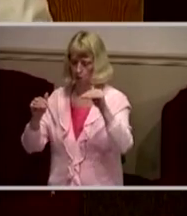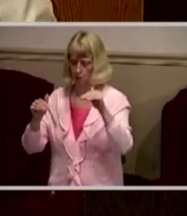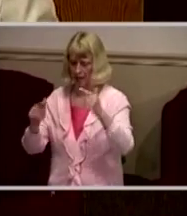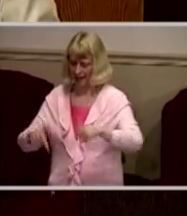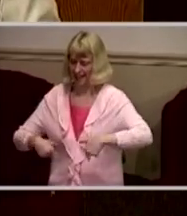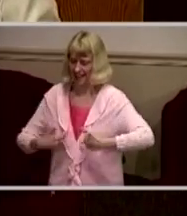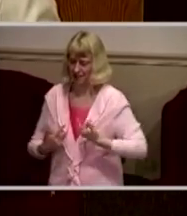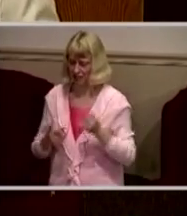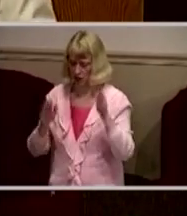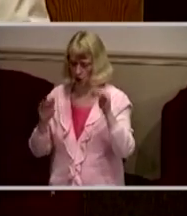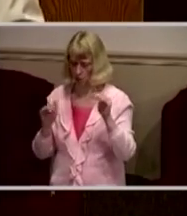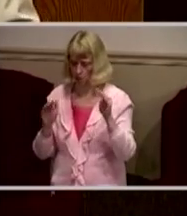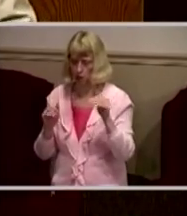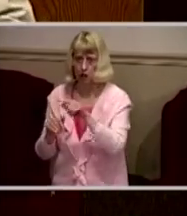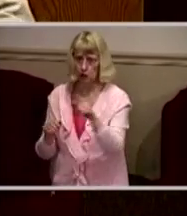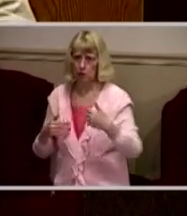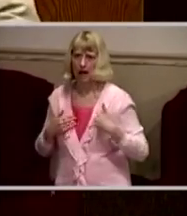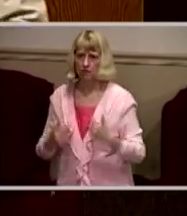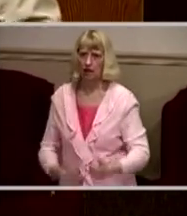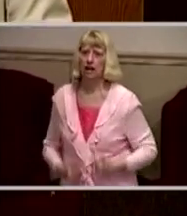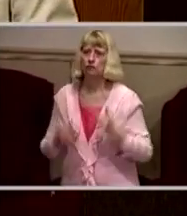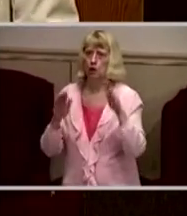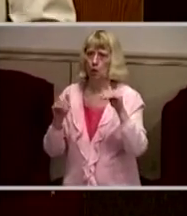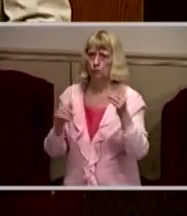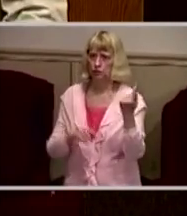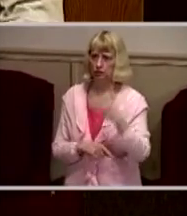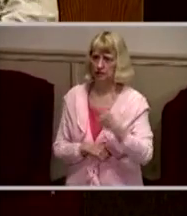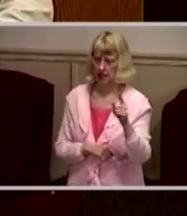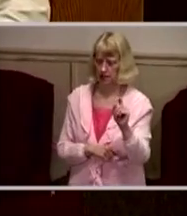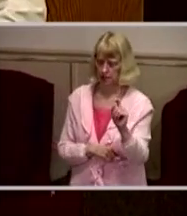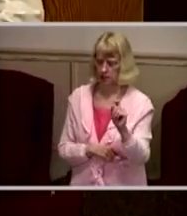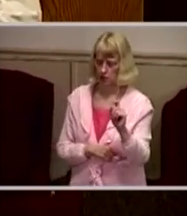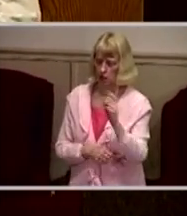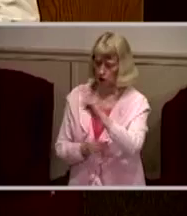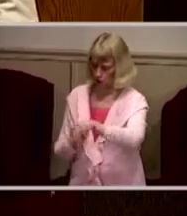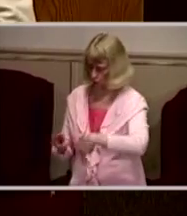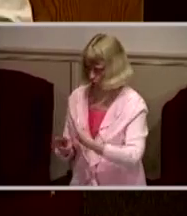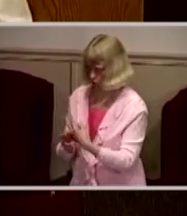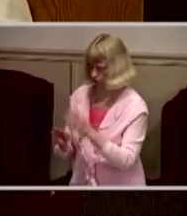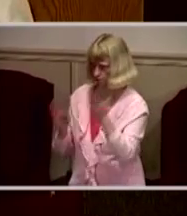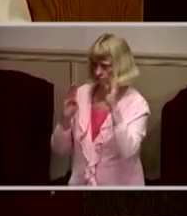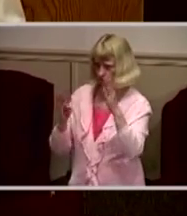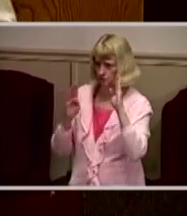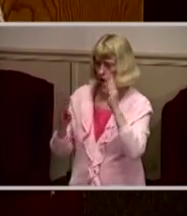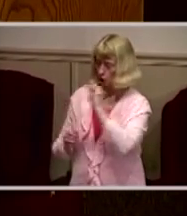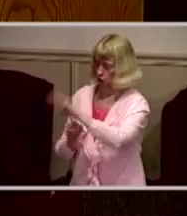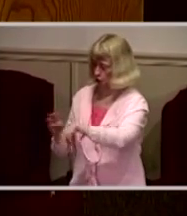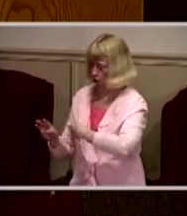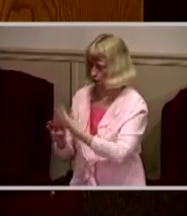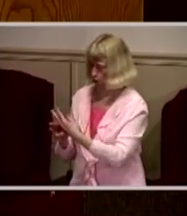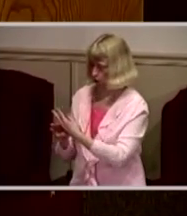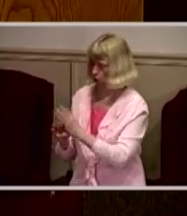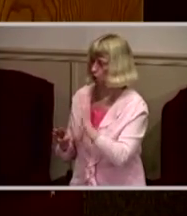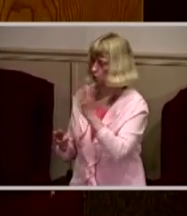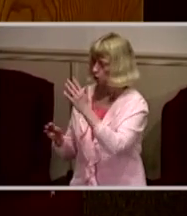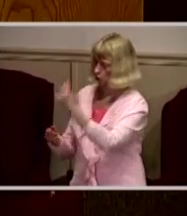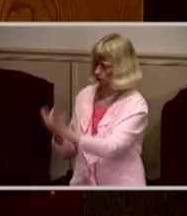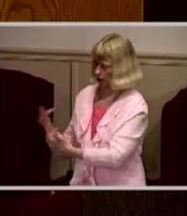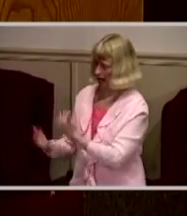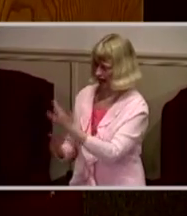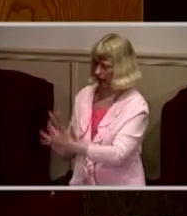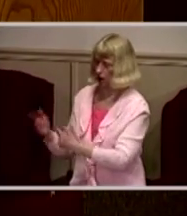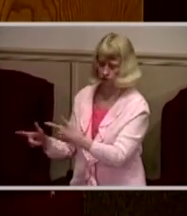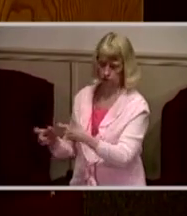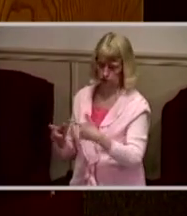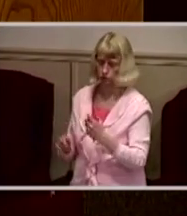hope. Do you have a lively hope today? You know, the world, listen, the world is going to hell in a handbasket,